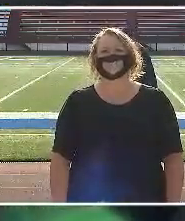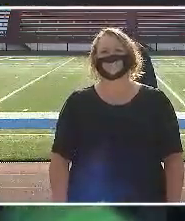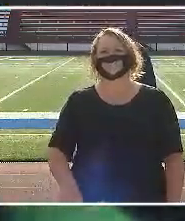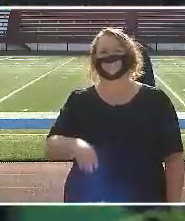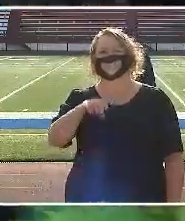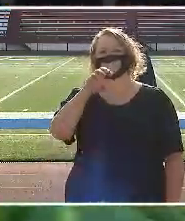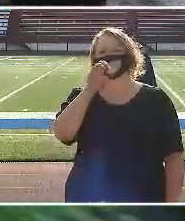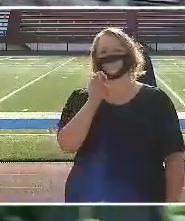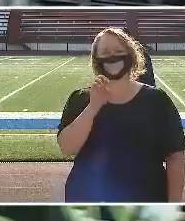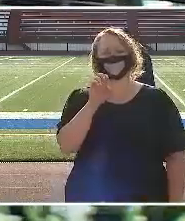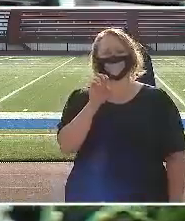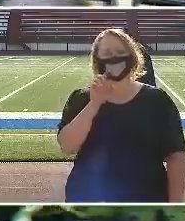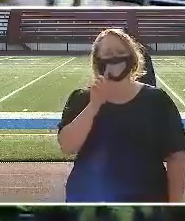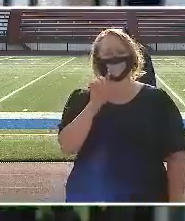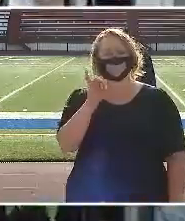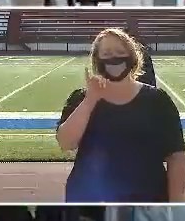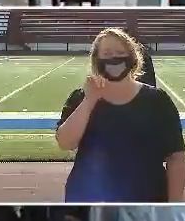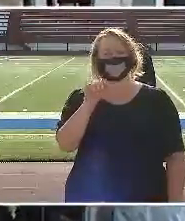Eli Skinner.